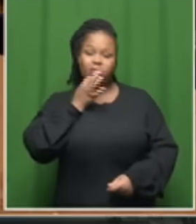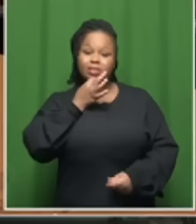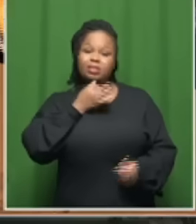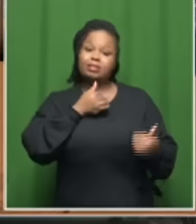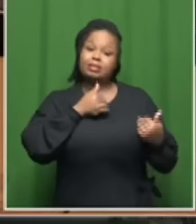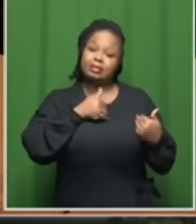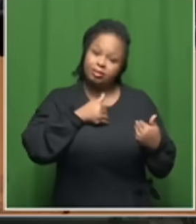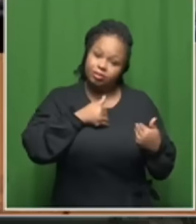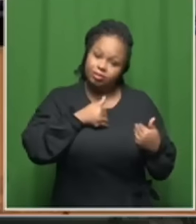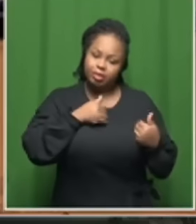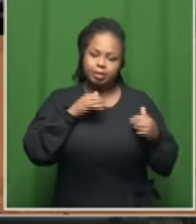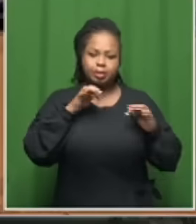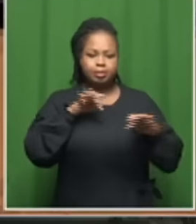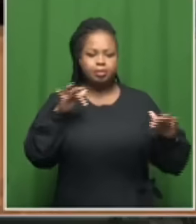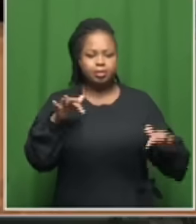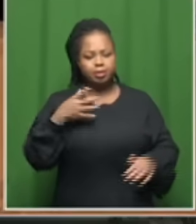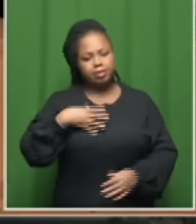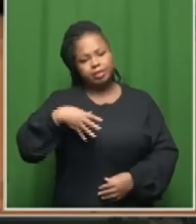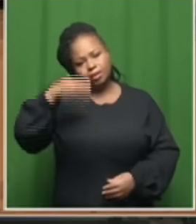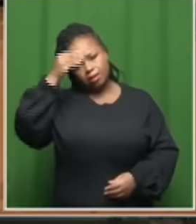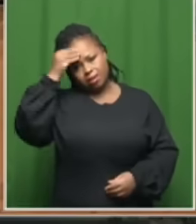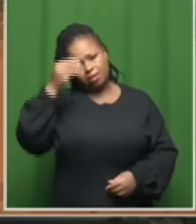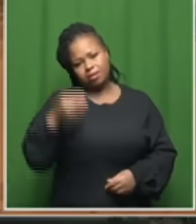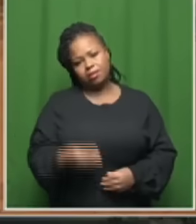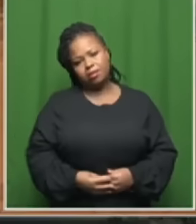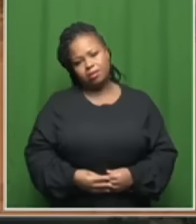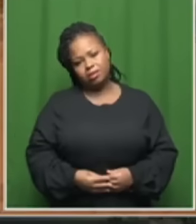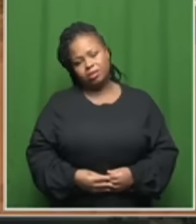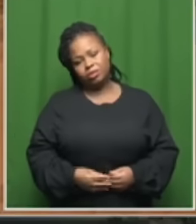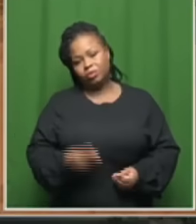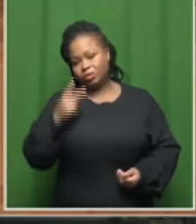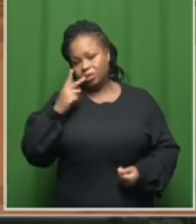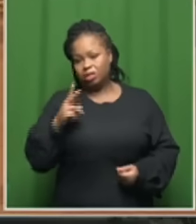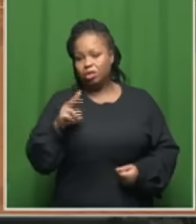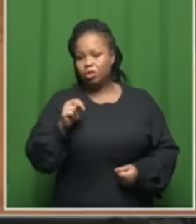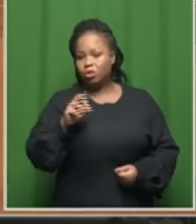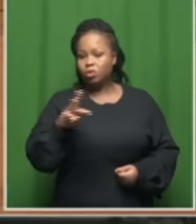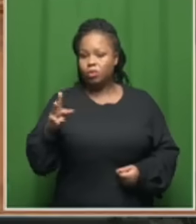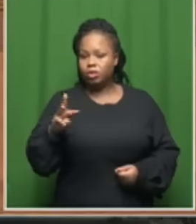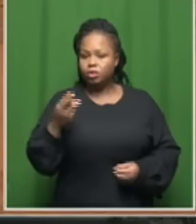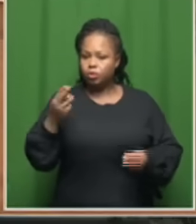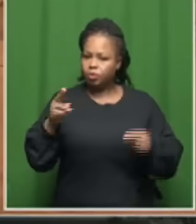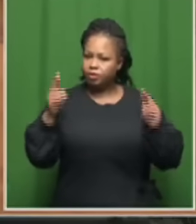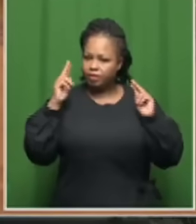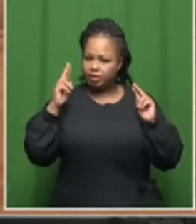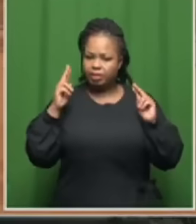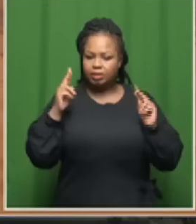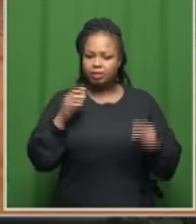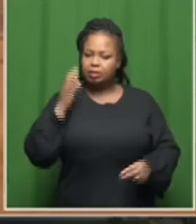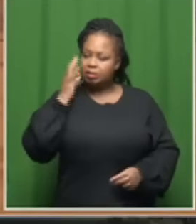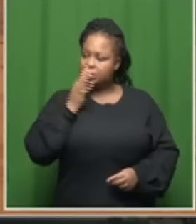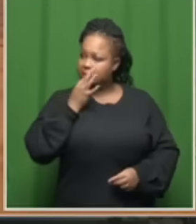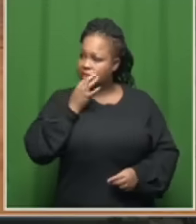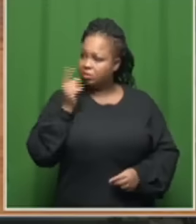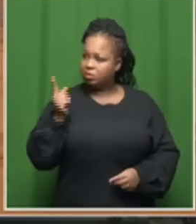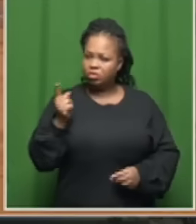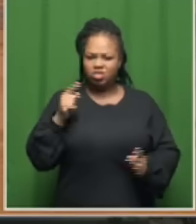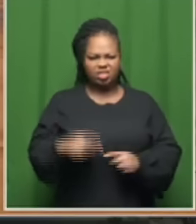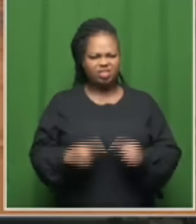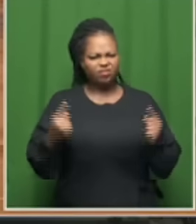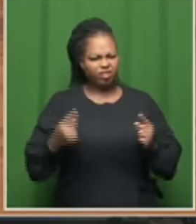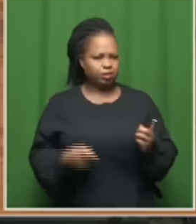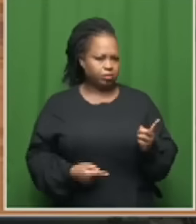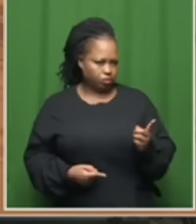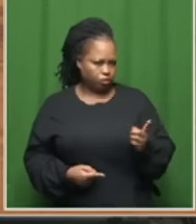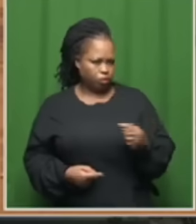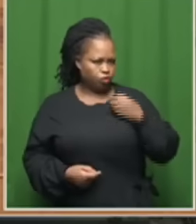people need to educate themselves and see, you know, what it is that the Northwest University are saying, measured against what you are saying, because there certainly